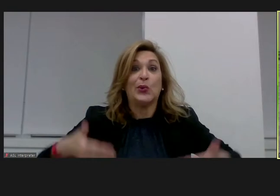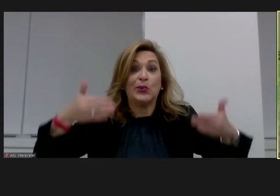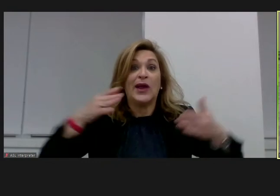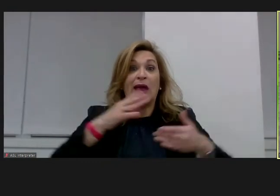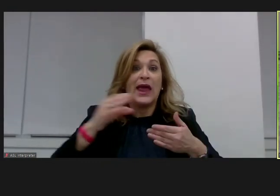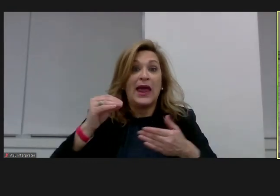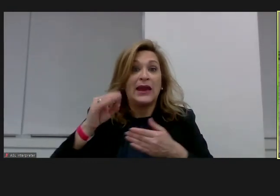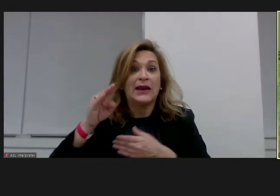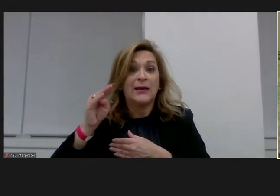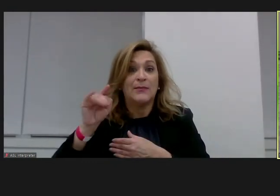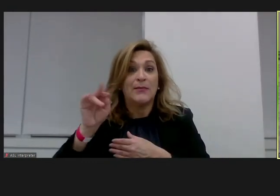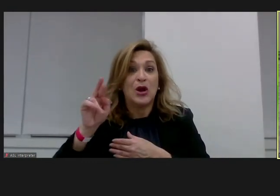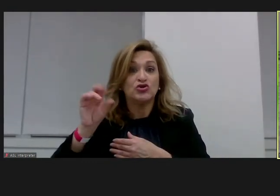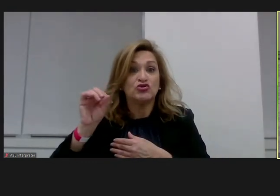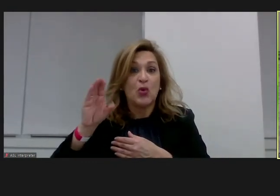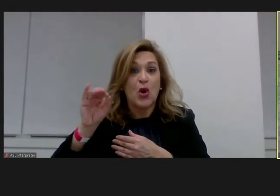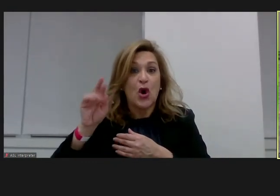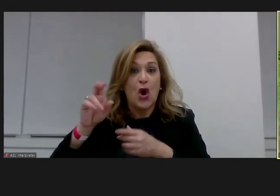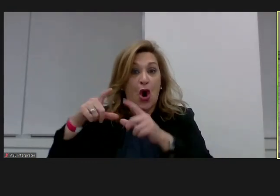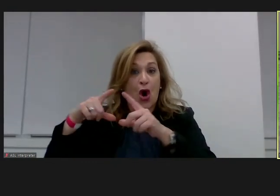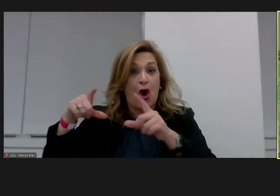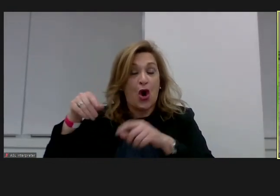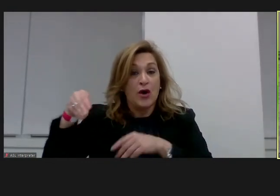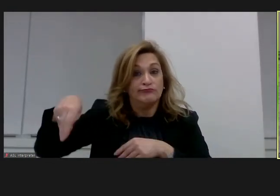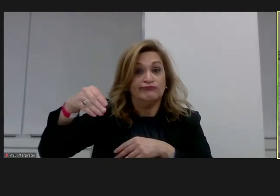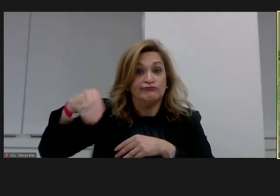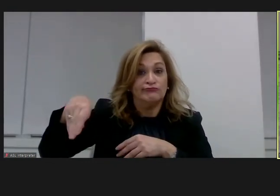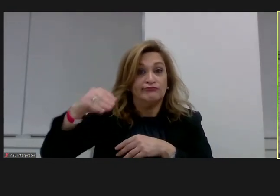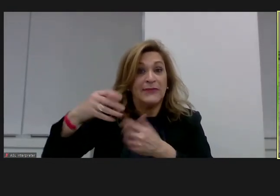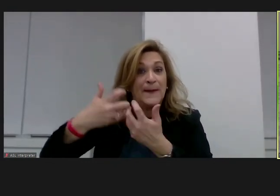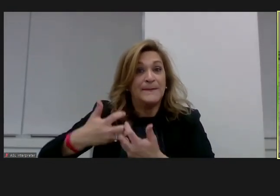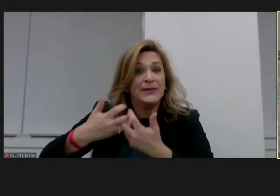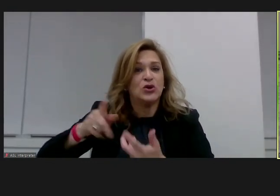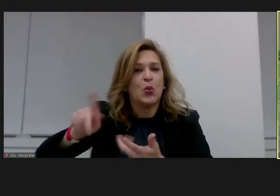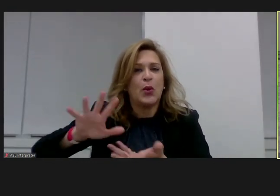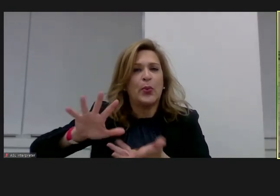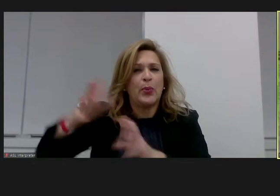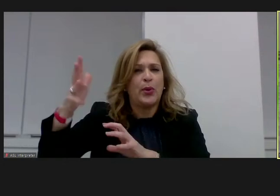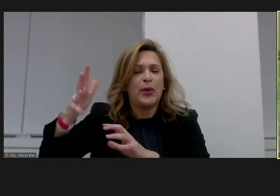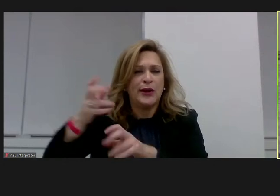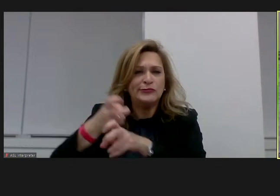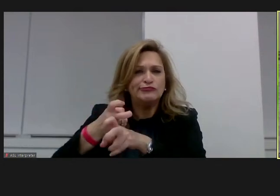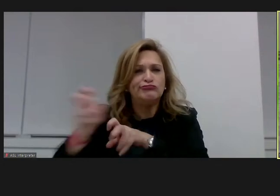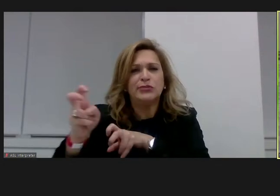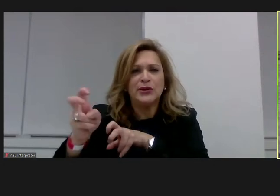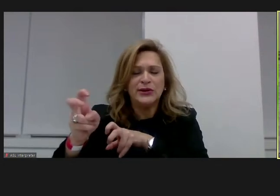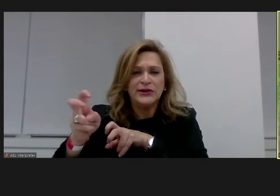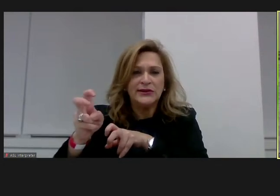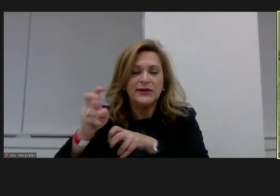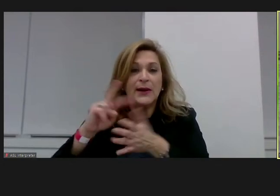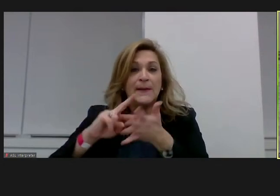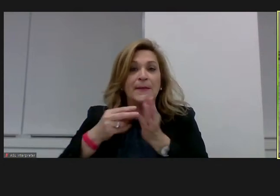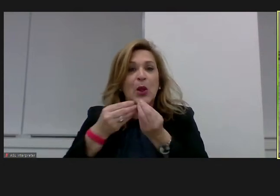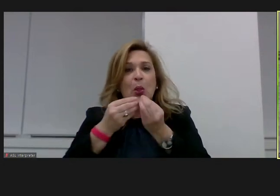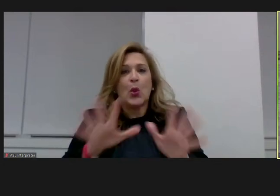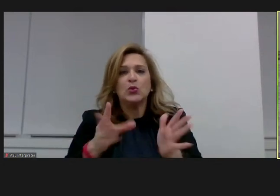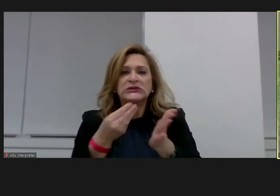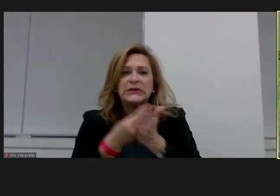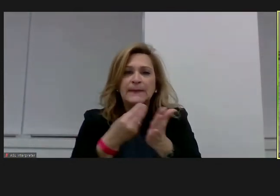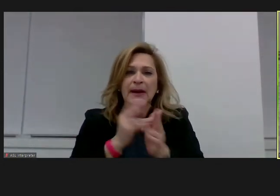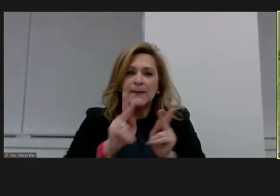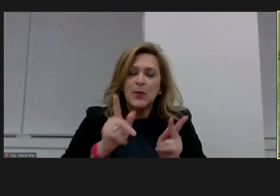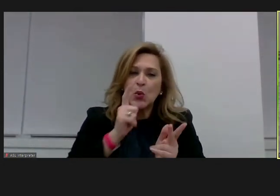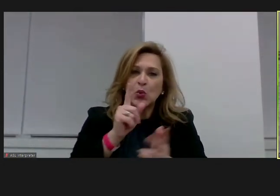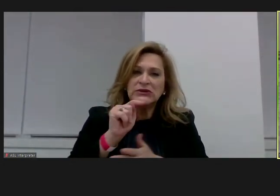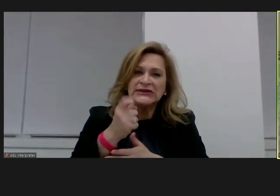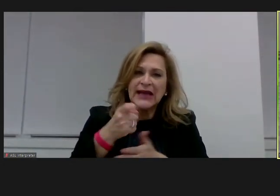vandalized, costing taxpayers more money. I have a better idea. Deliver free public